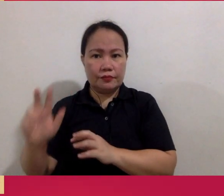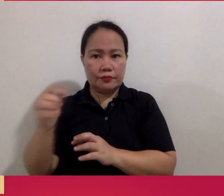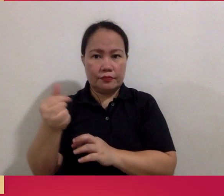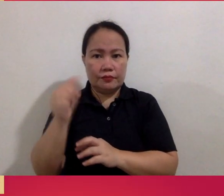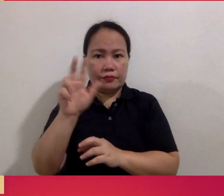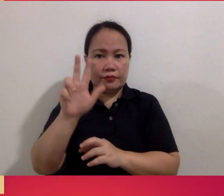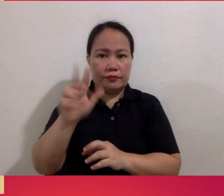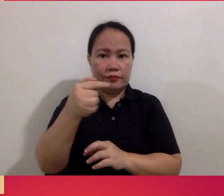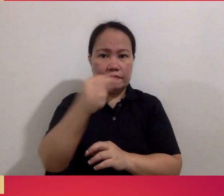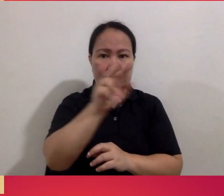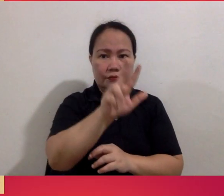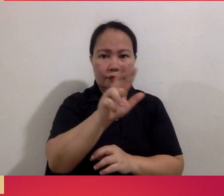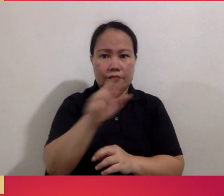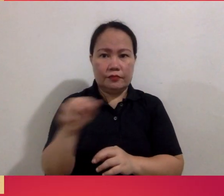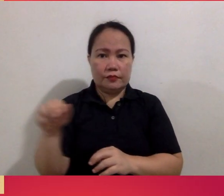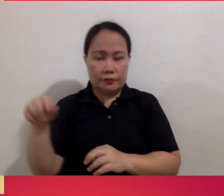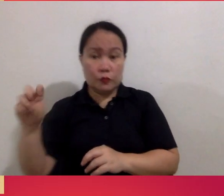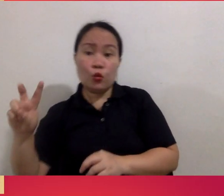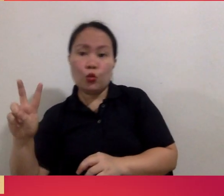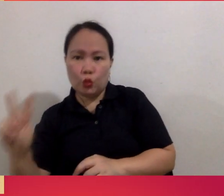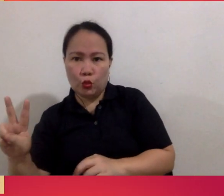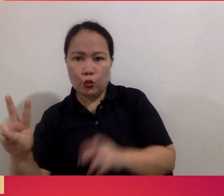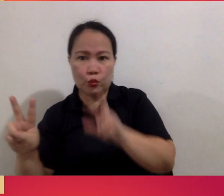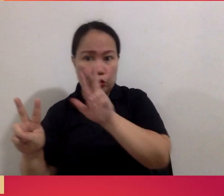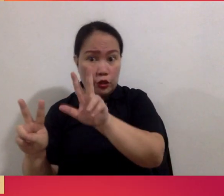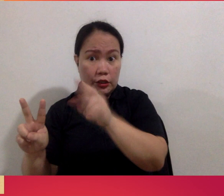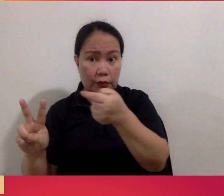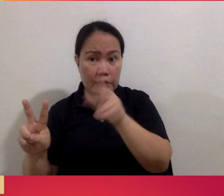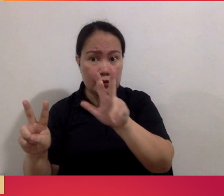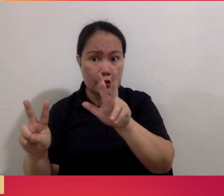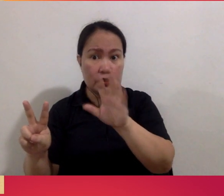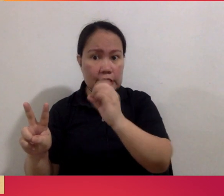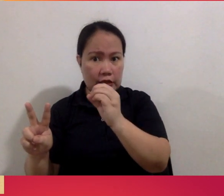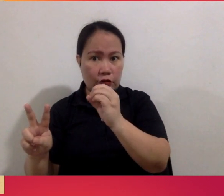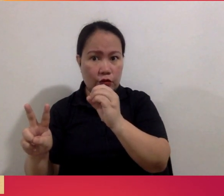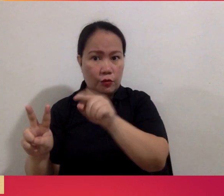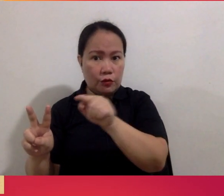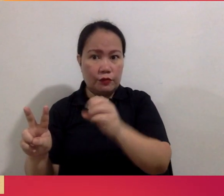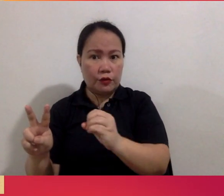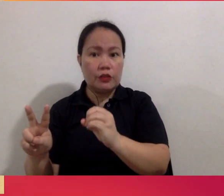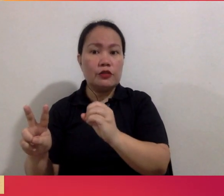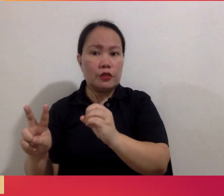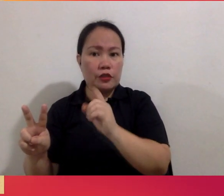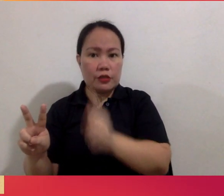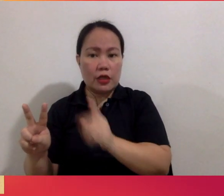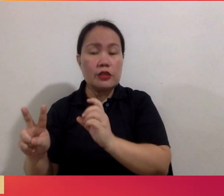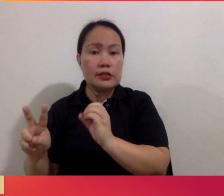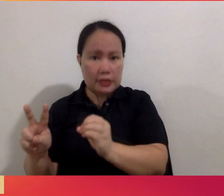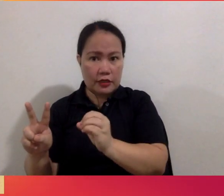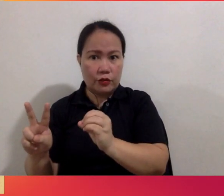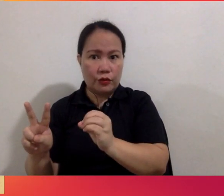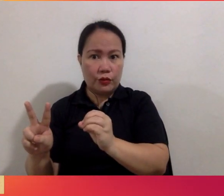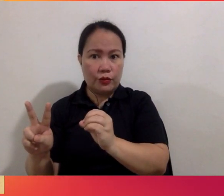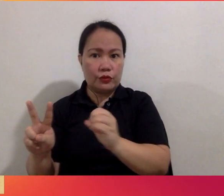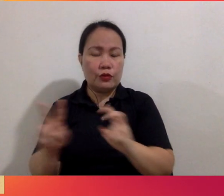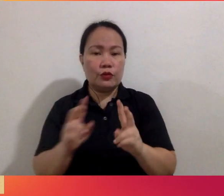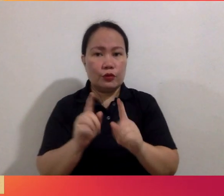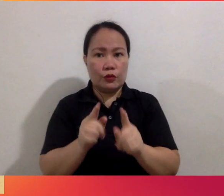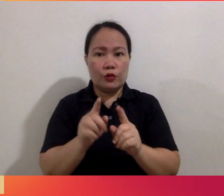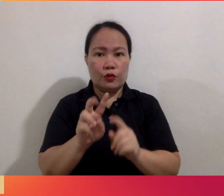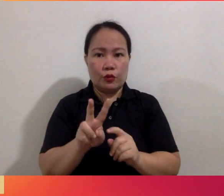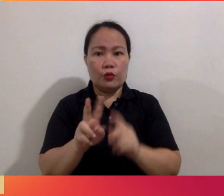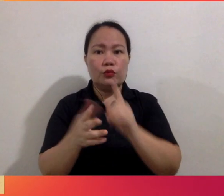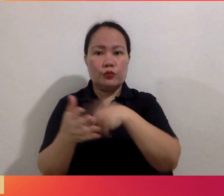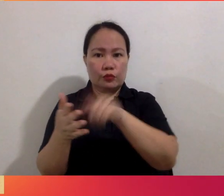2. 6 over 3, that is 2. And 3 minus 3 is 0 over 4, that is 0. So 2 plus 0 is